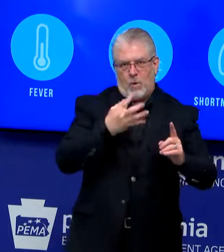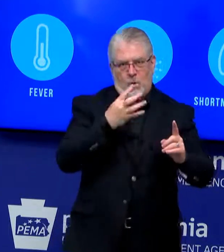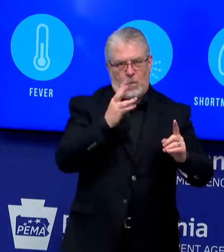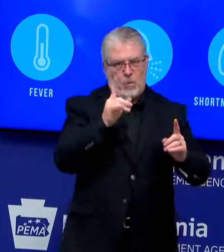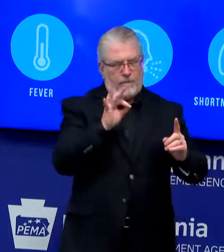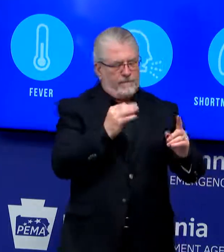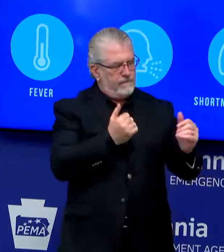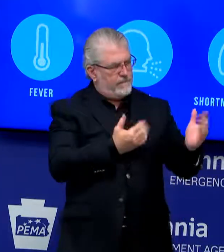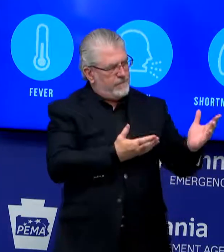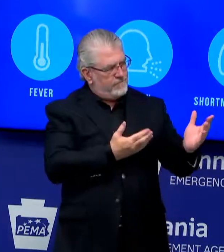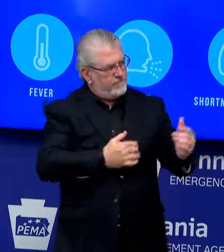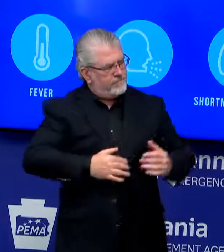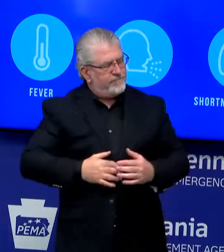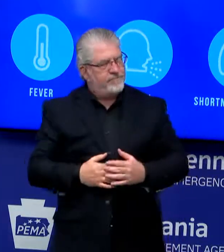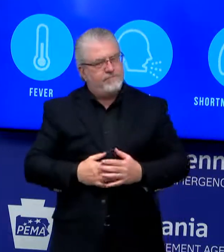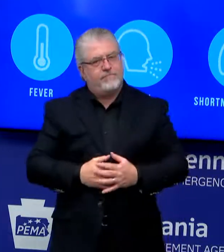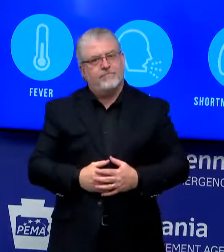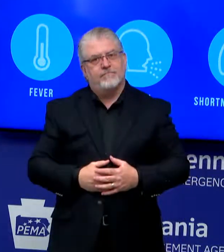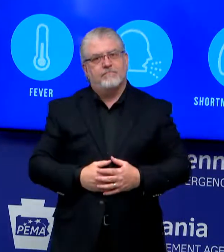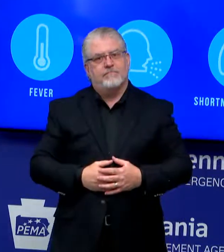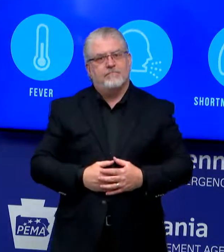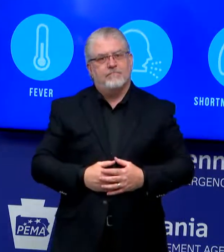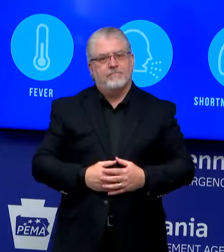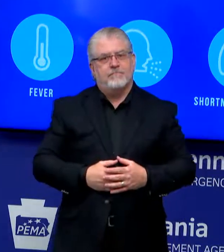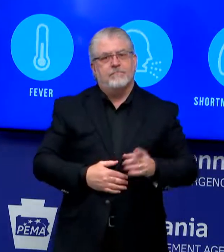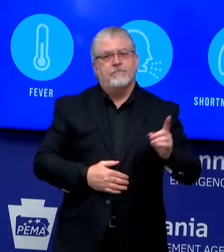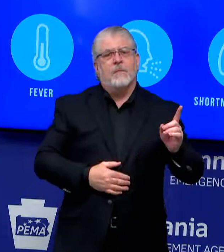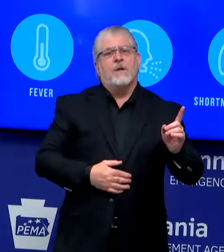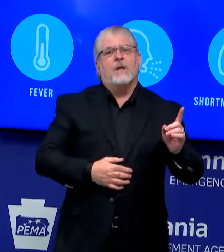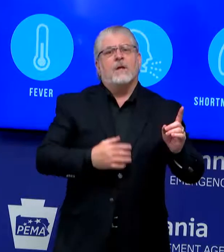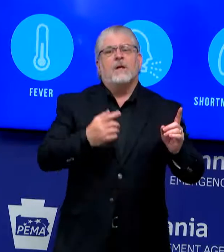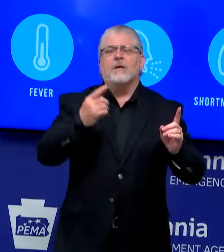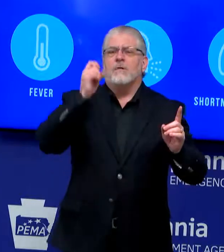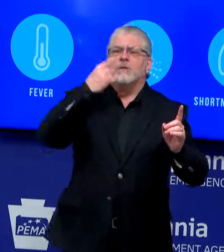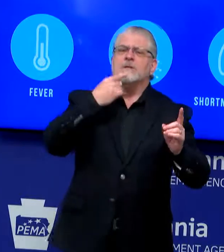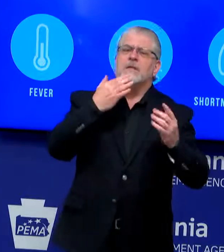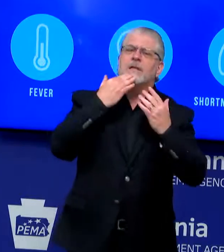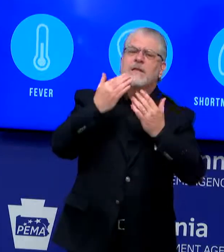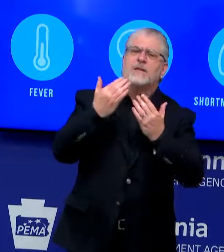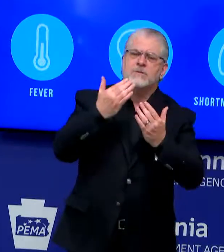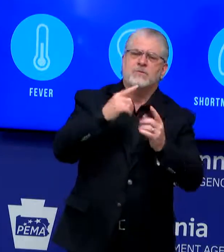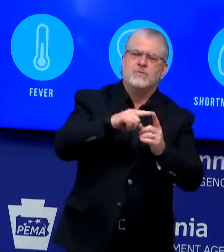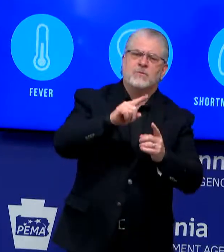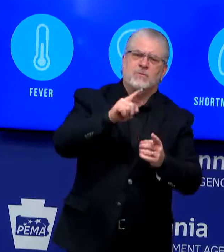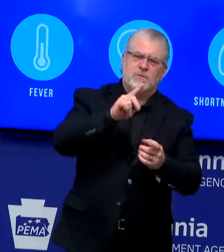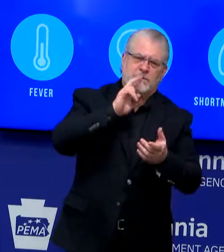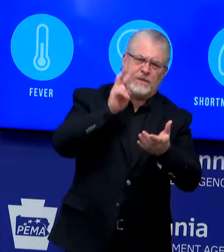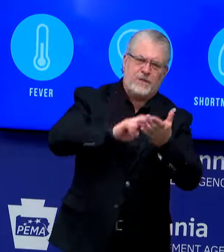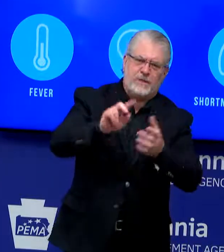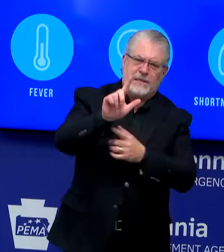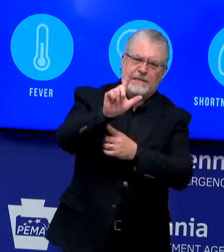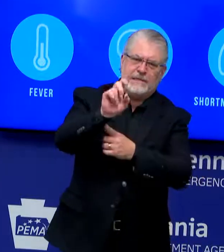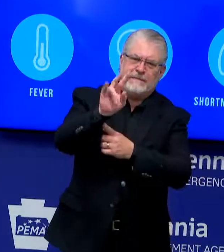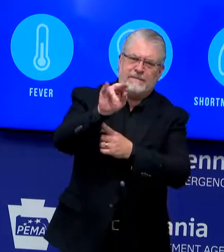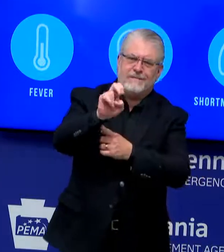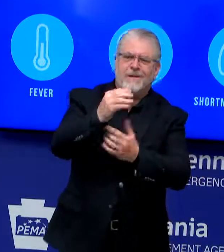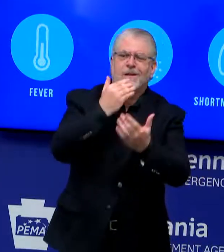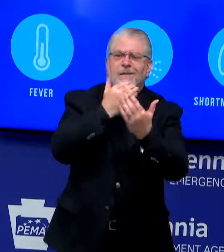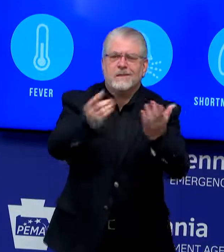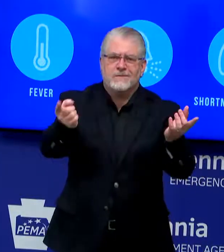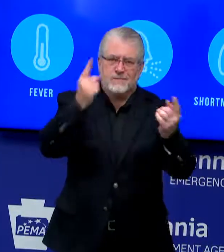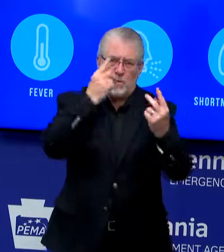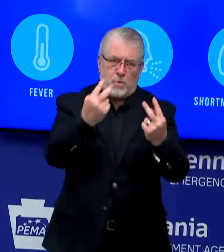Thank you, Secretary Levine, and thank all of you for joining me today. You know, it's been 4 weeks since we identified the first case